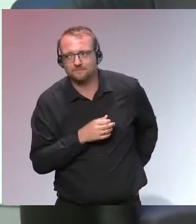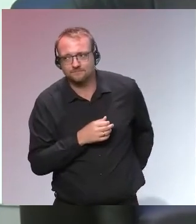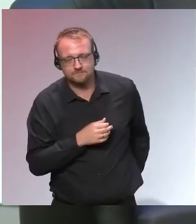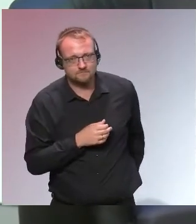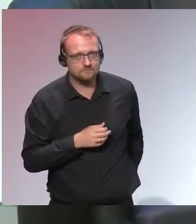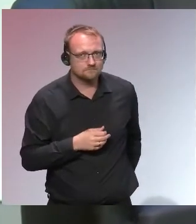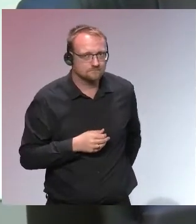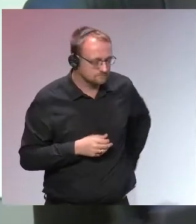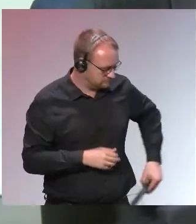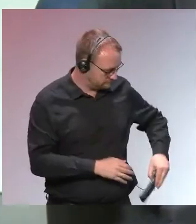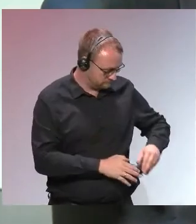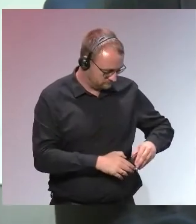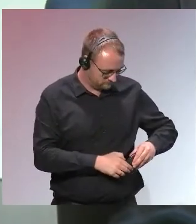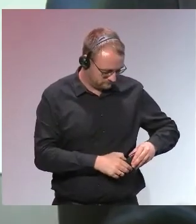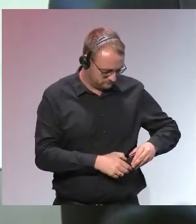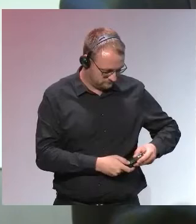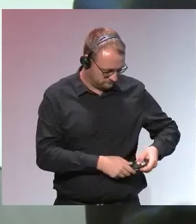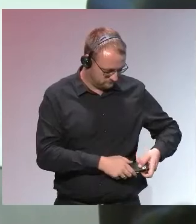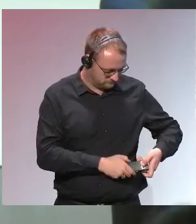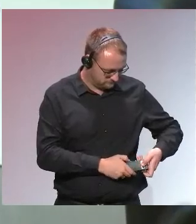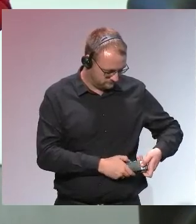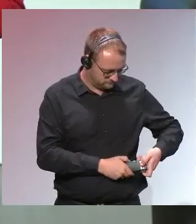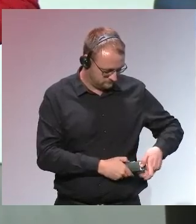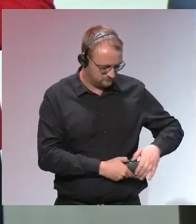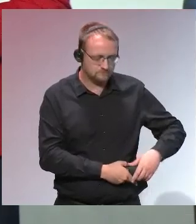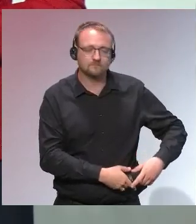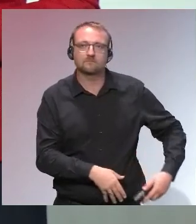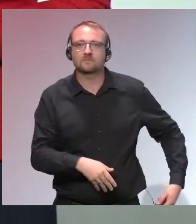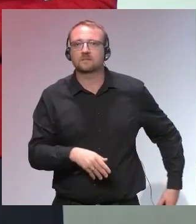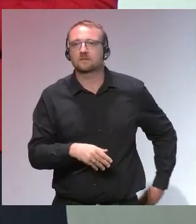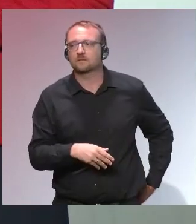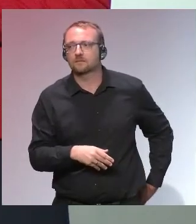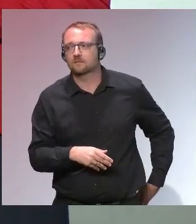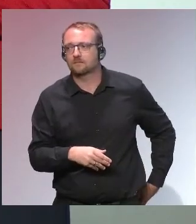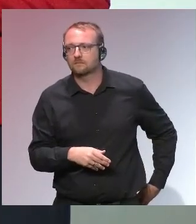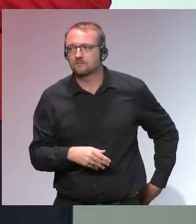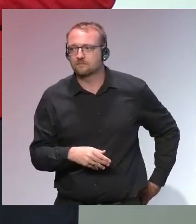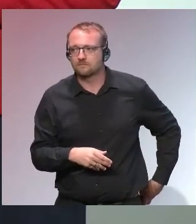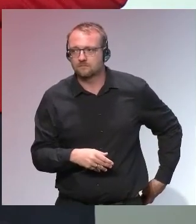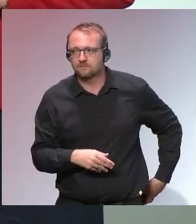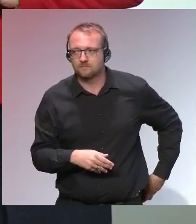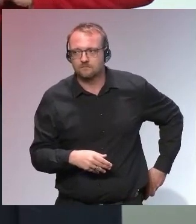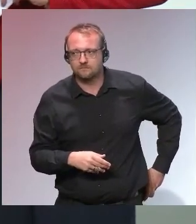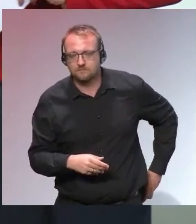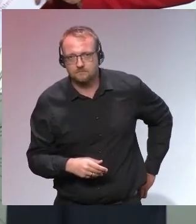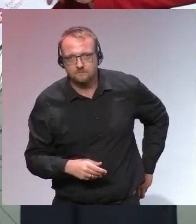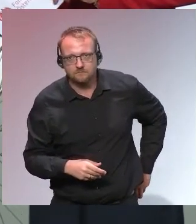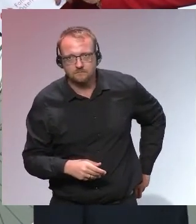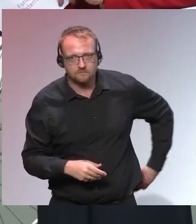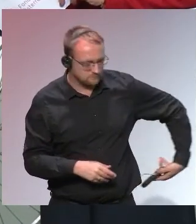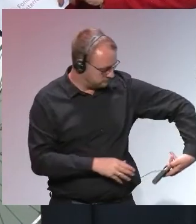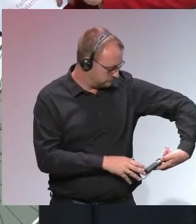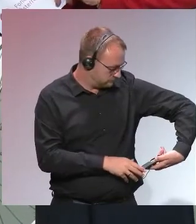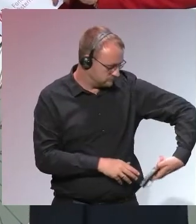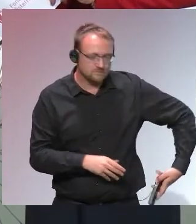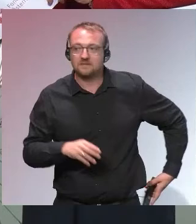in the Netherlands because we recently monitored mental health amongst young people in the Netherlands, and also because of the corona crisis,